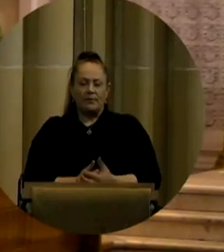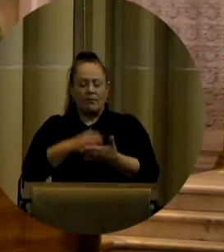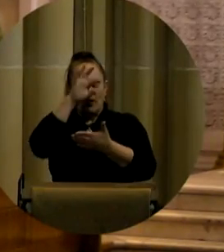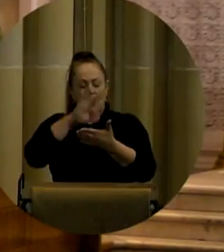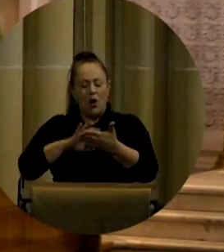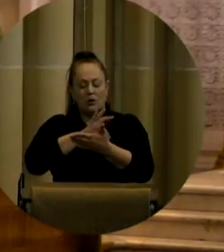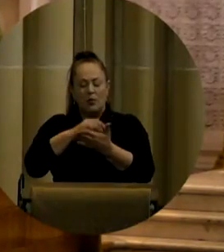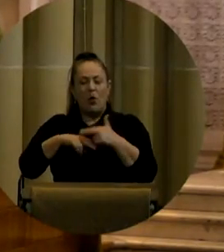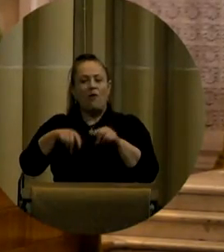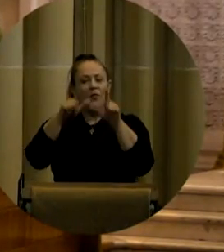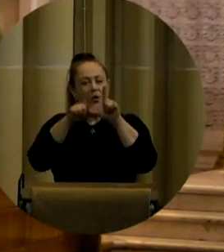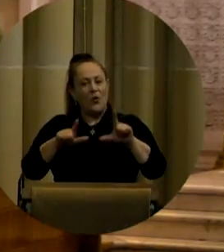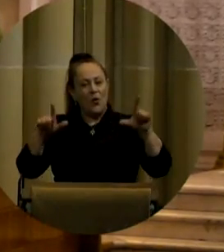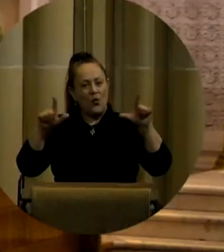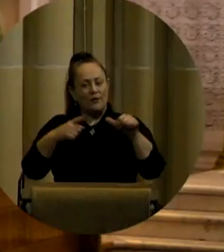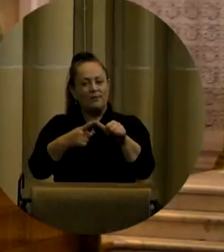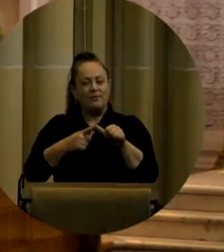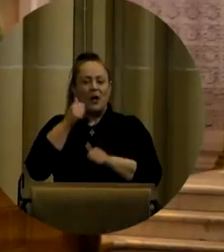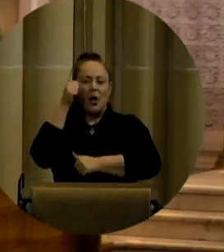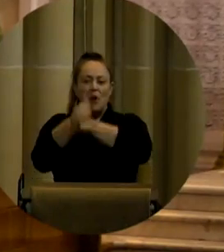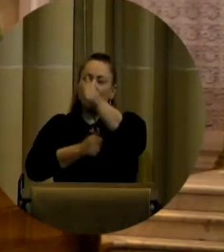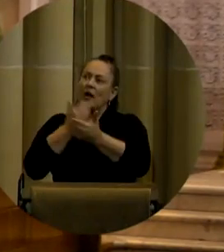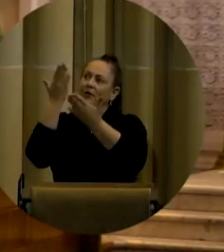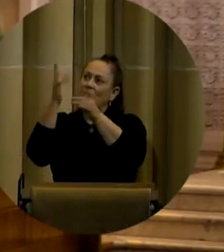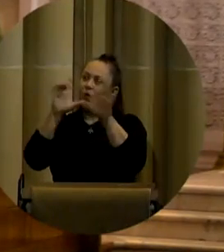The Gospel of the Lord.